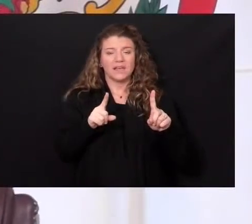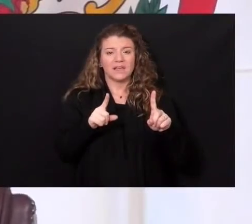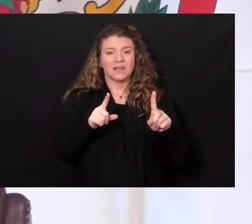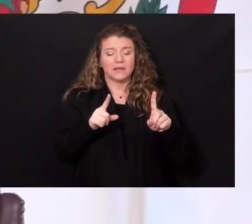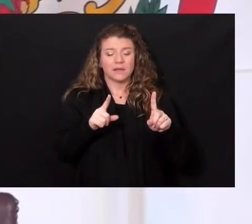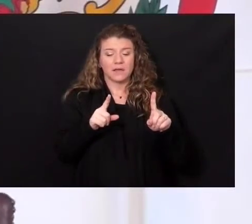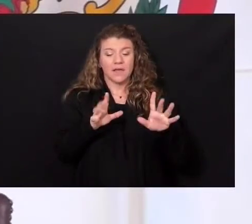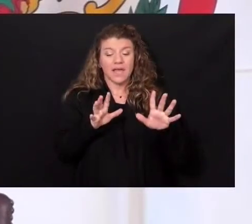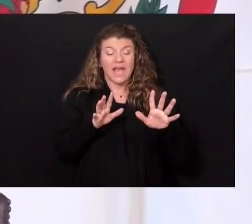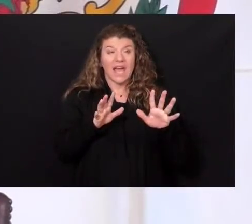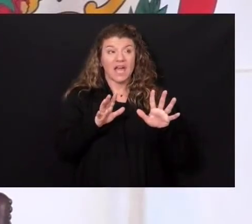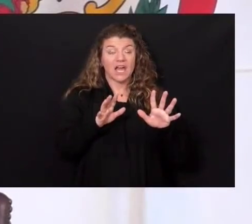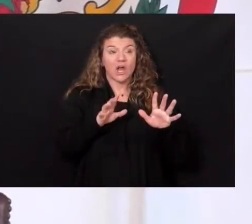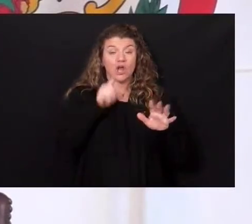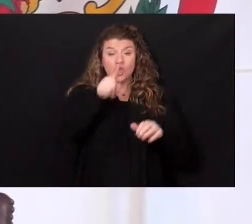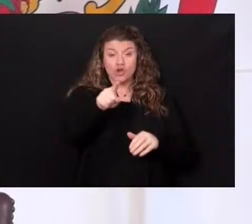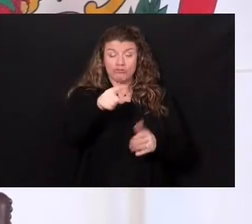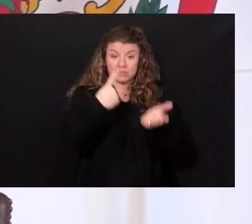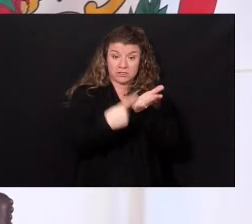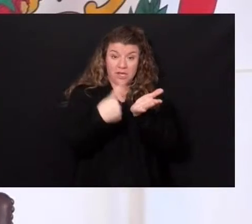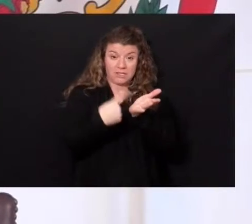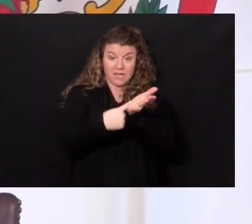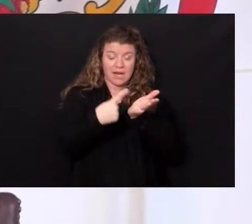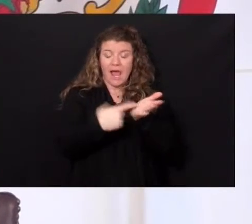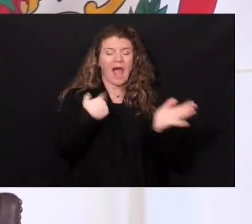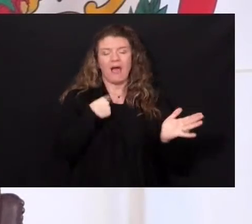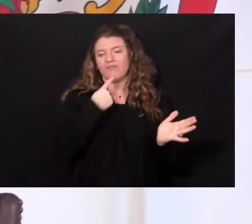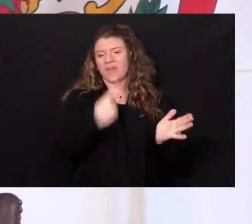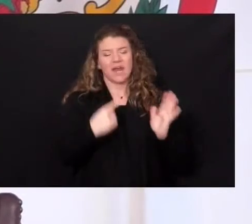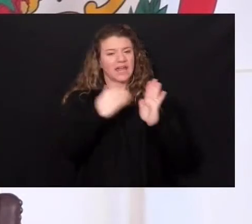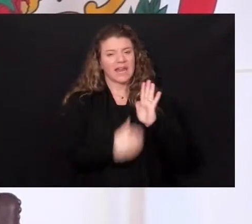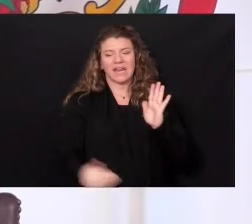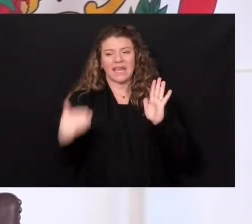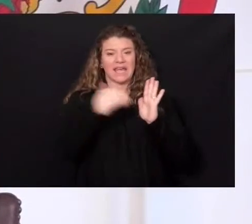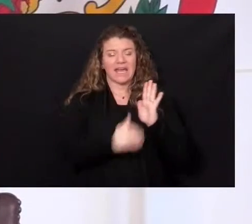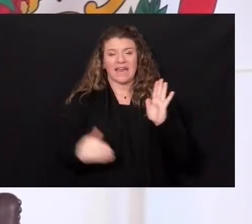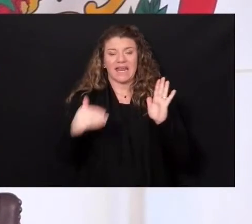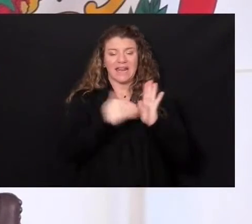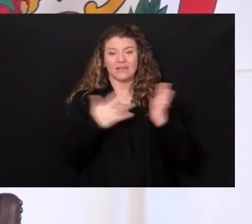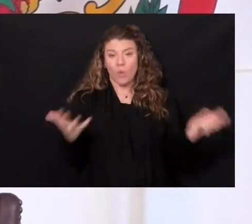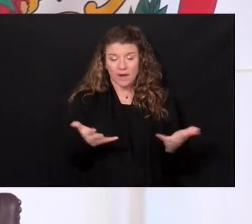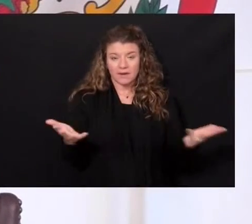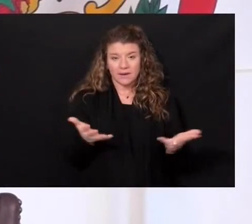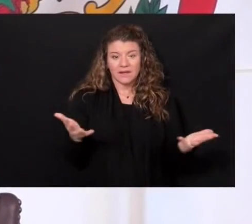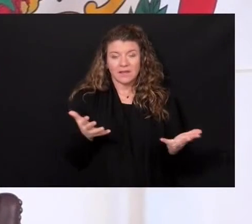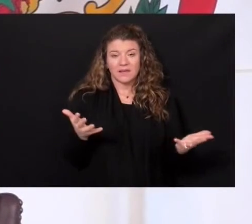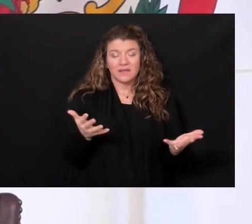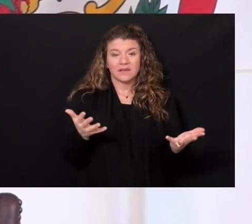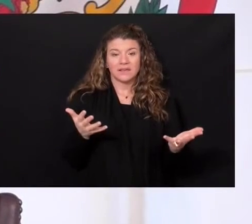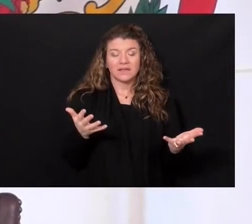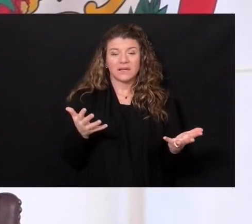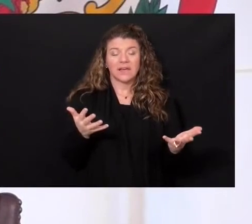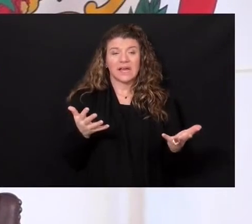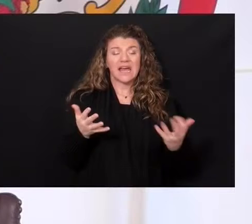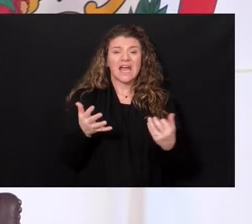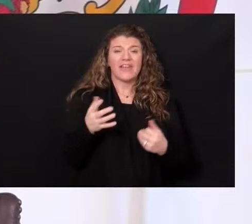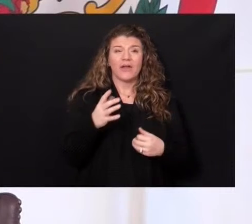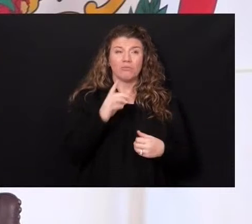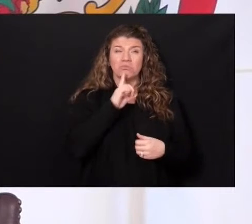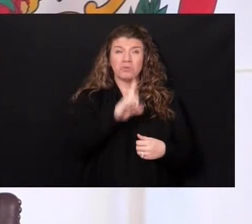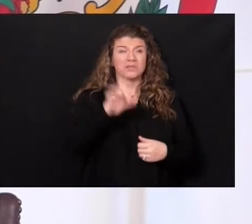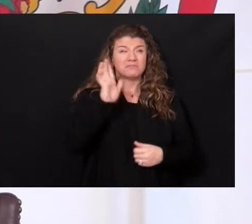the very thing you're talking about there, I've said it over and over and over, and that is just this: is you know, there was a